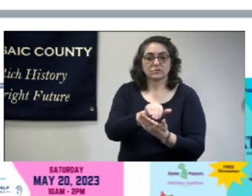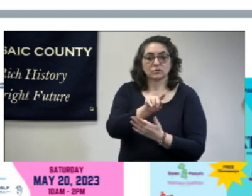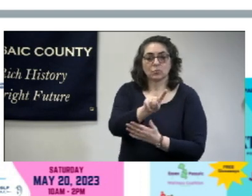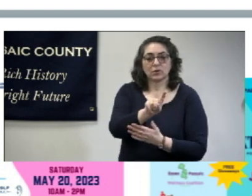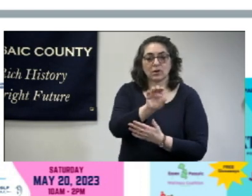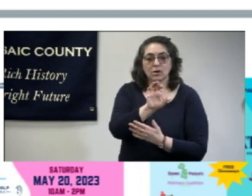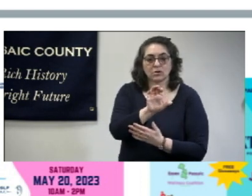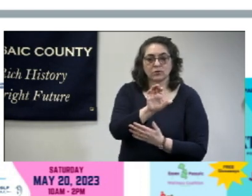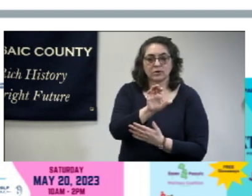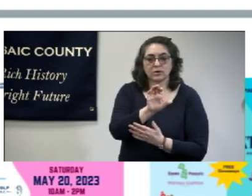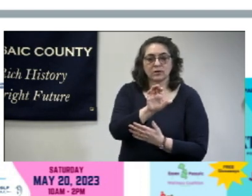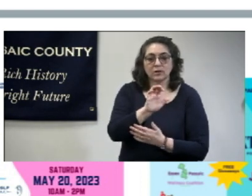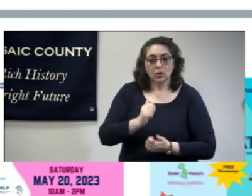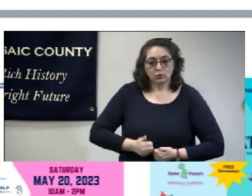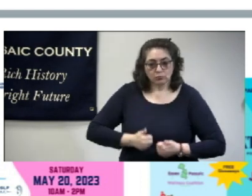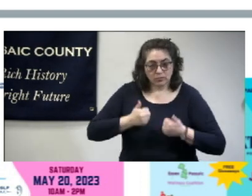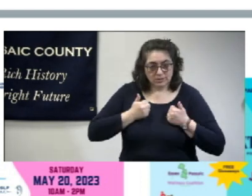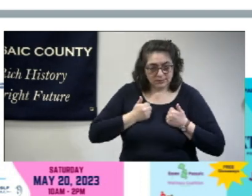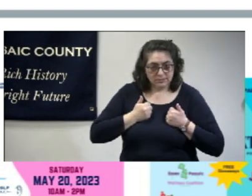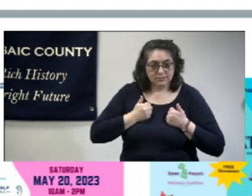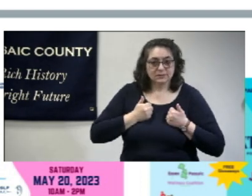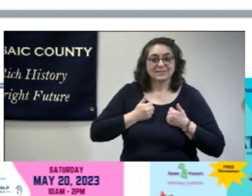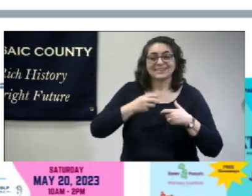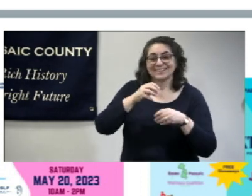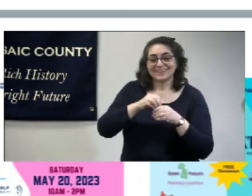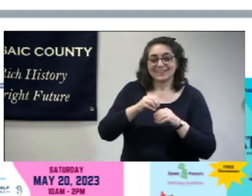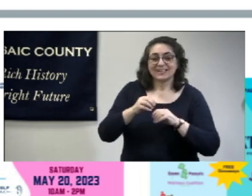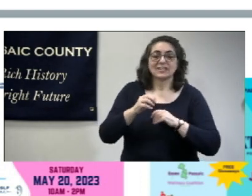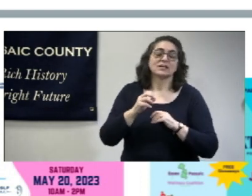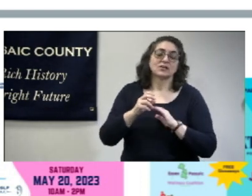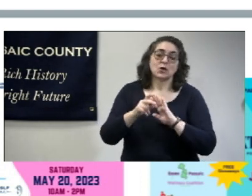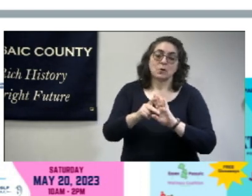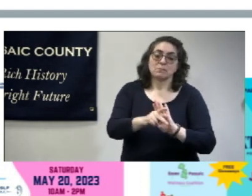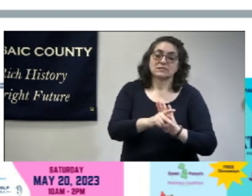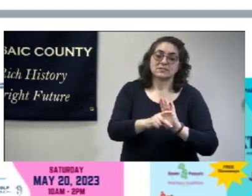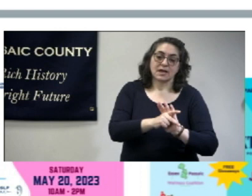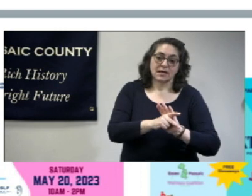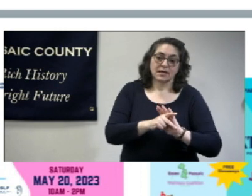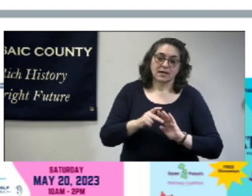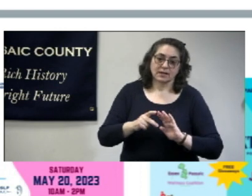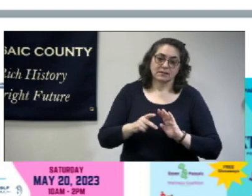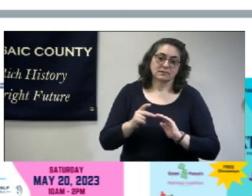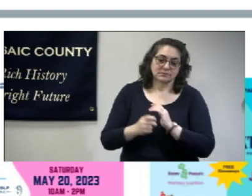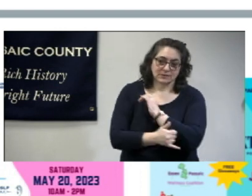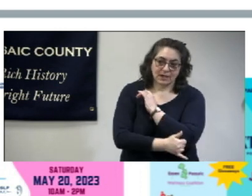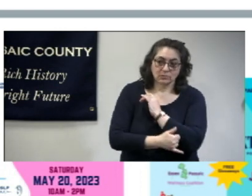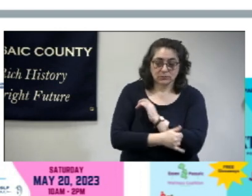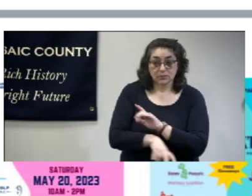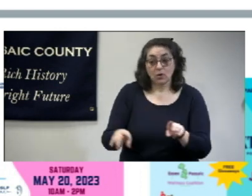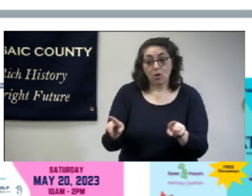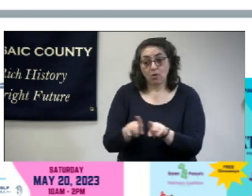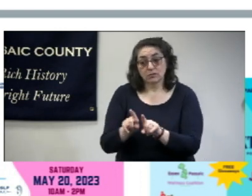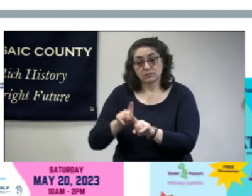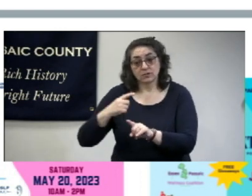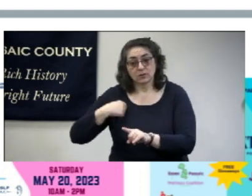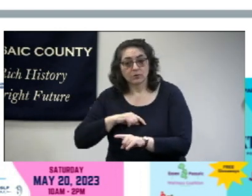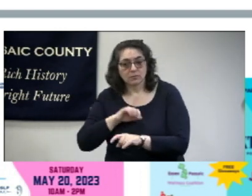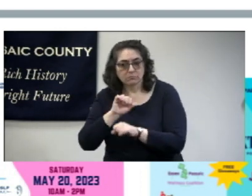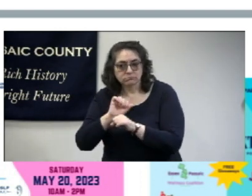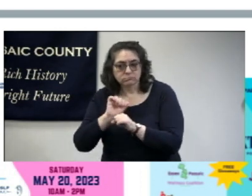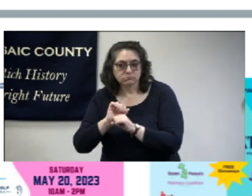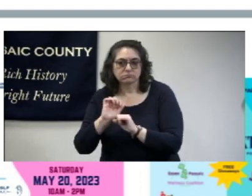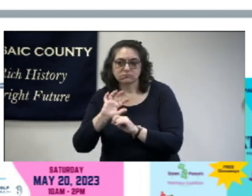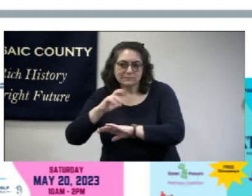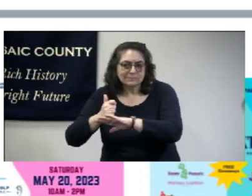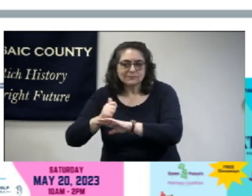3,100 residents in Passaic County with this information. Also, we were working on events. So